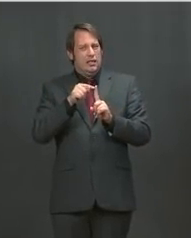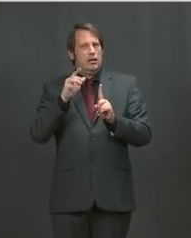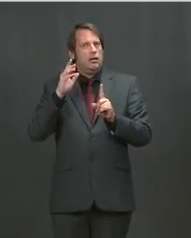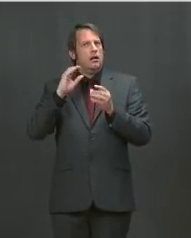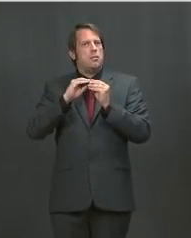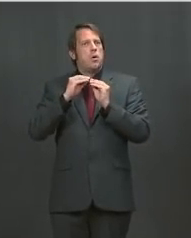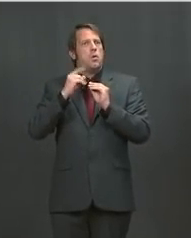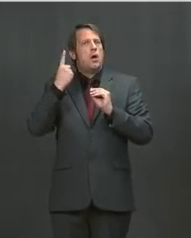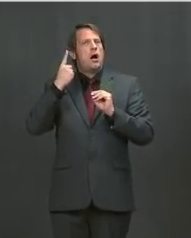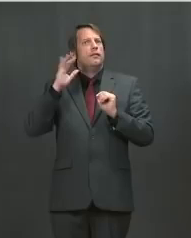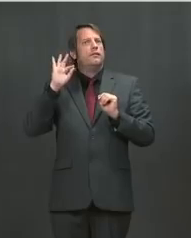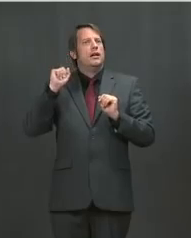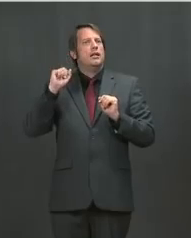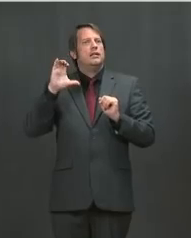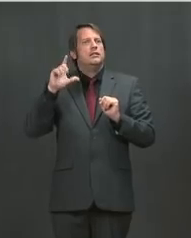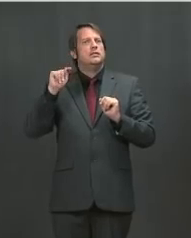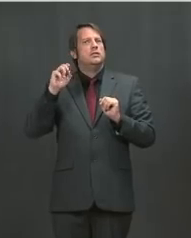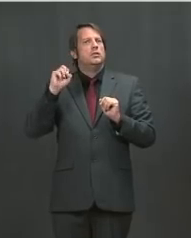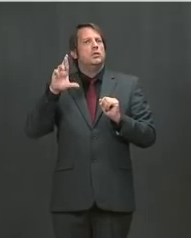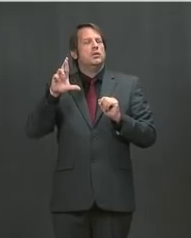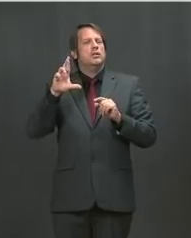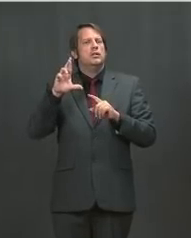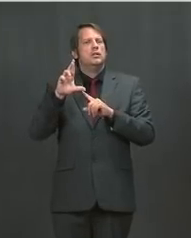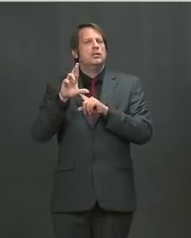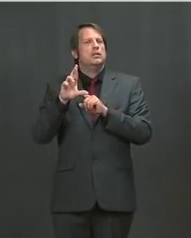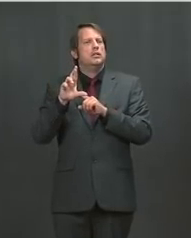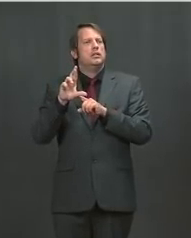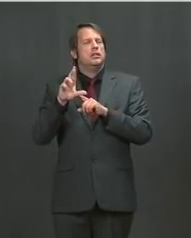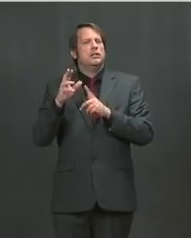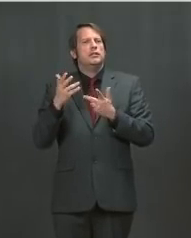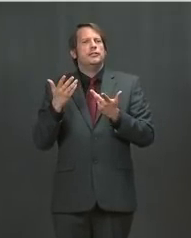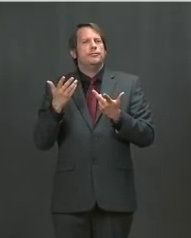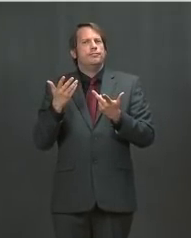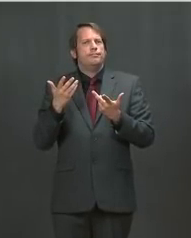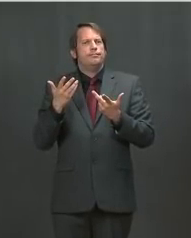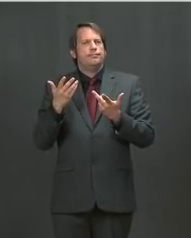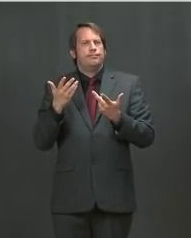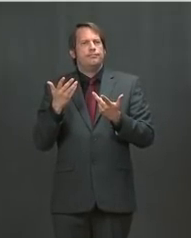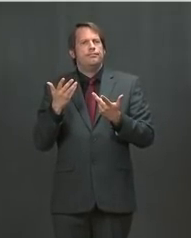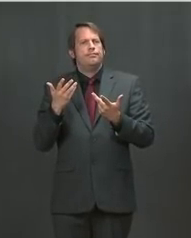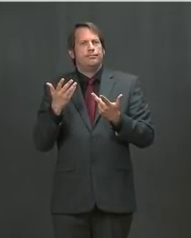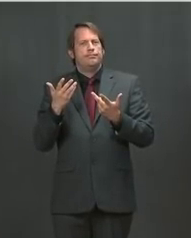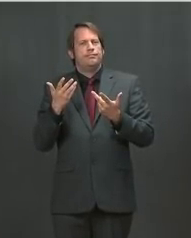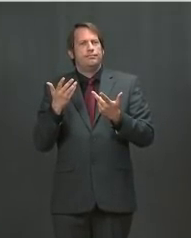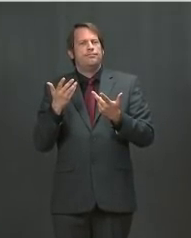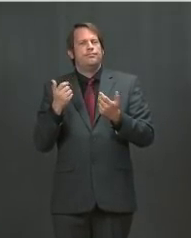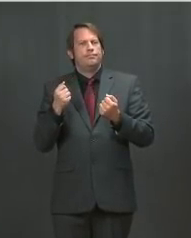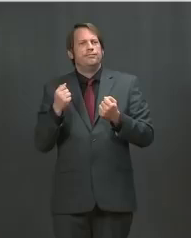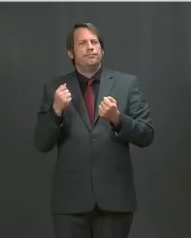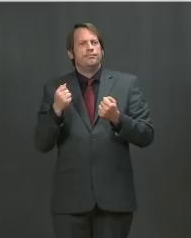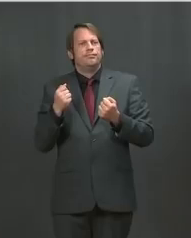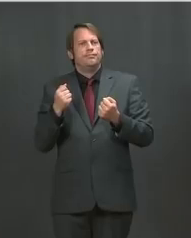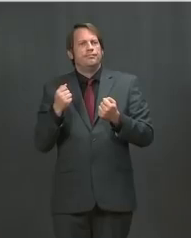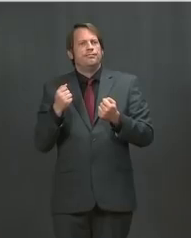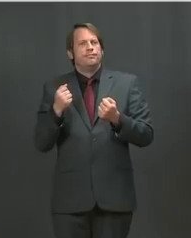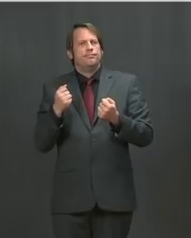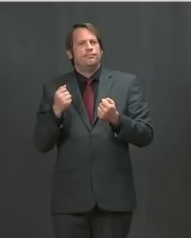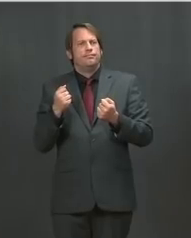if given what's going on in Michigan and the fact that there's at this point, frankly, excess supply, it seems like in other